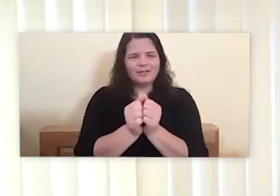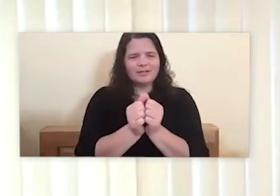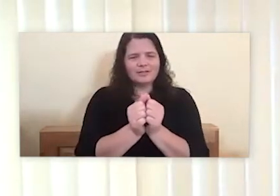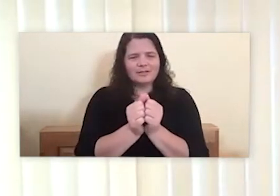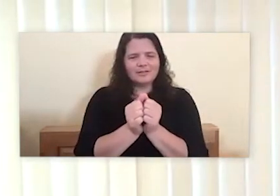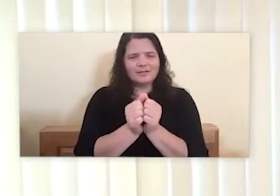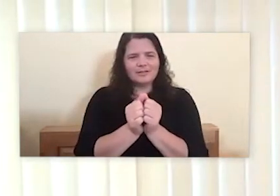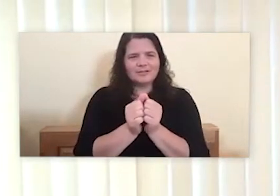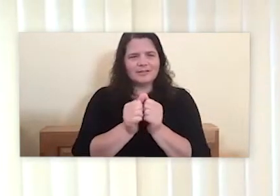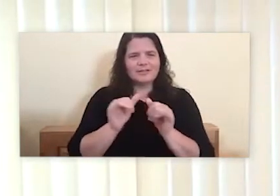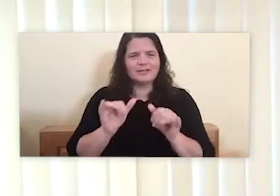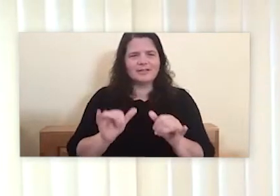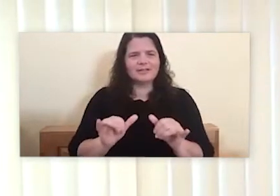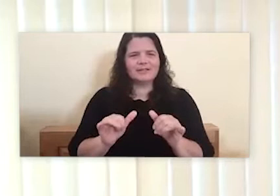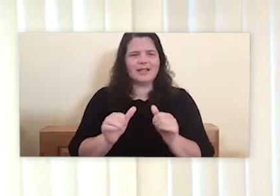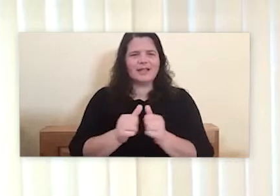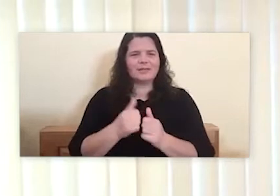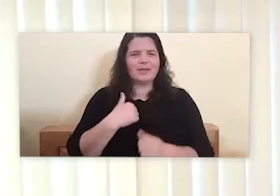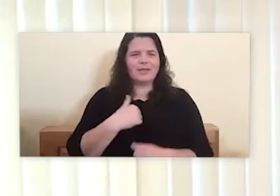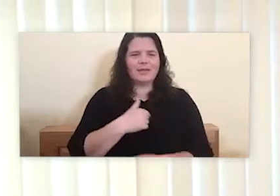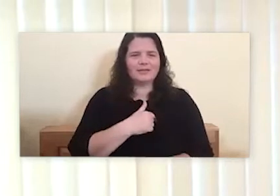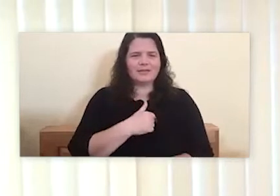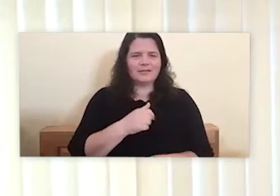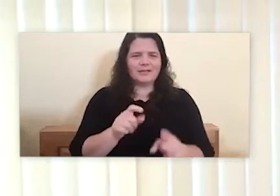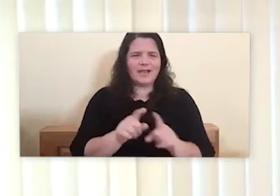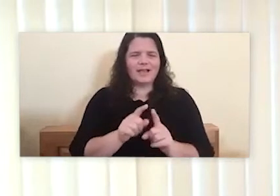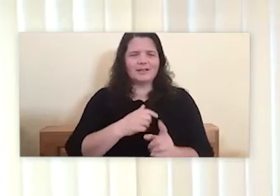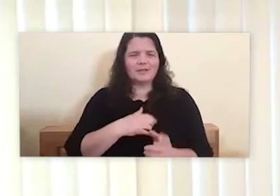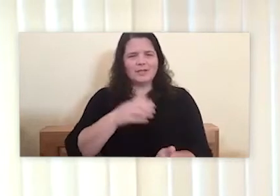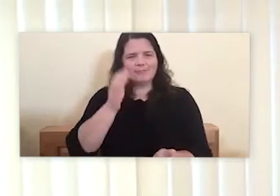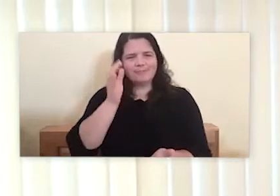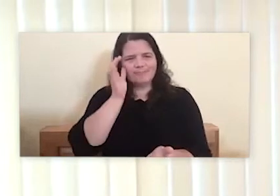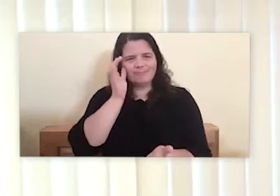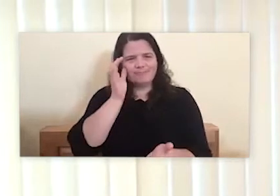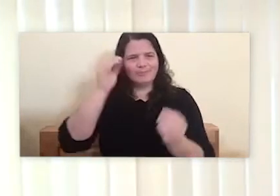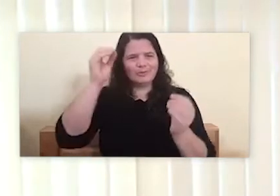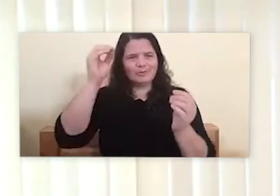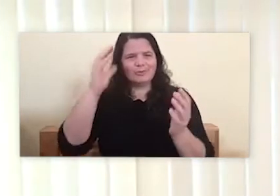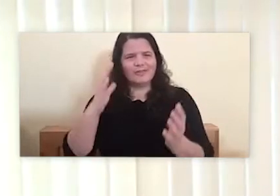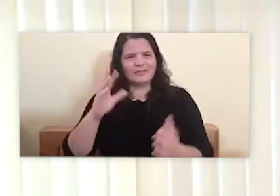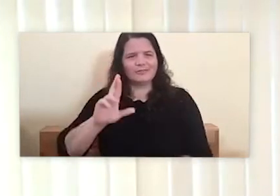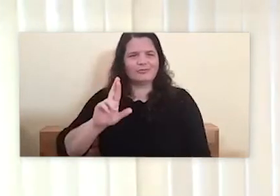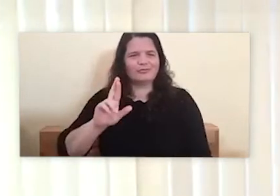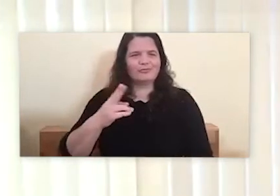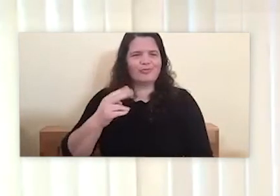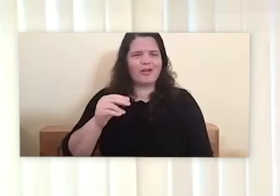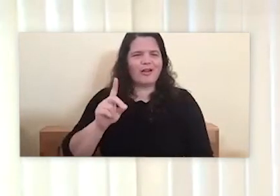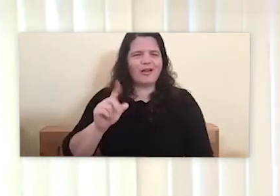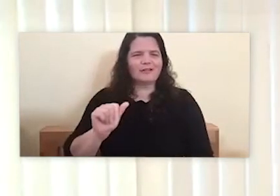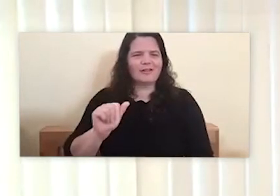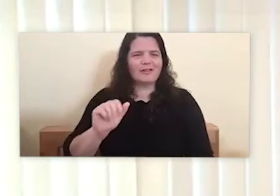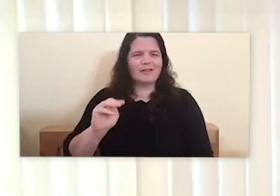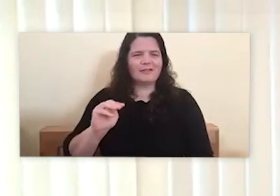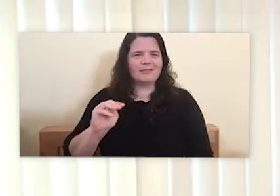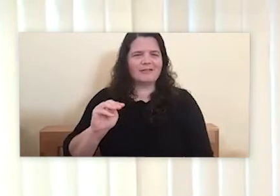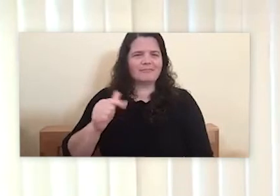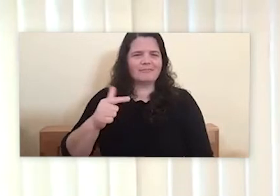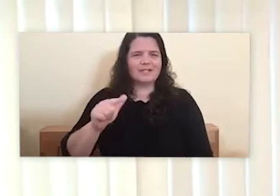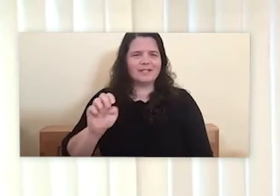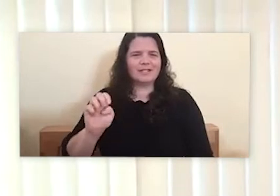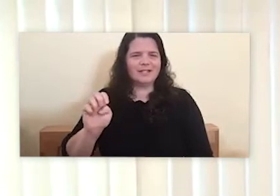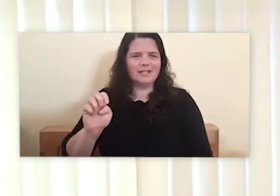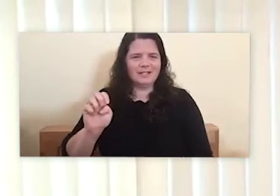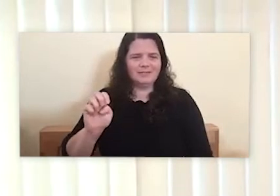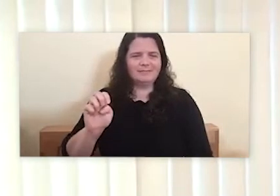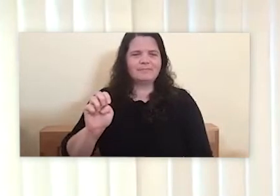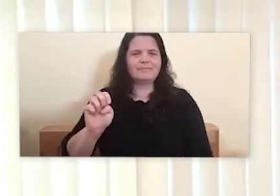receive the words of Professor Rhonda Magee, some words that she writes at the beginning of